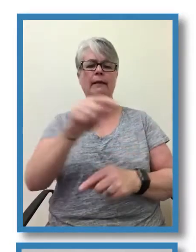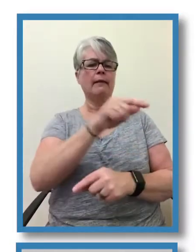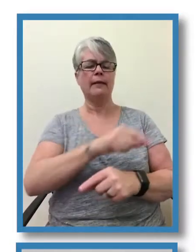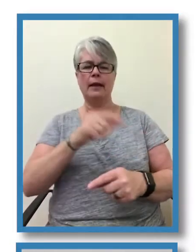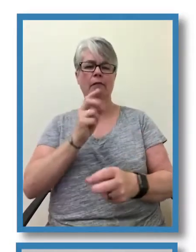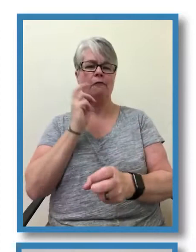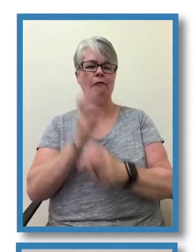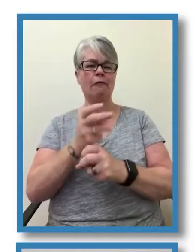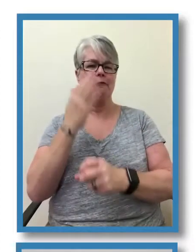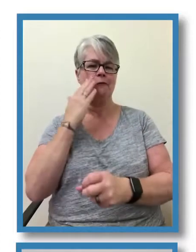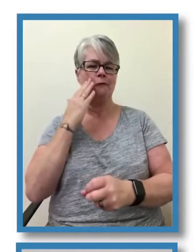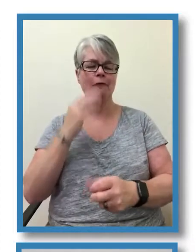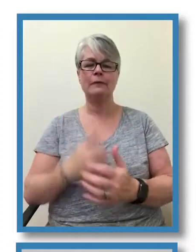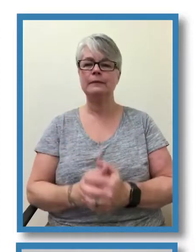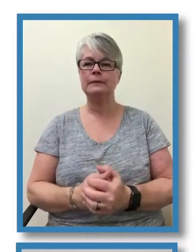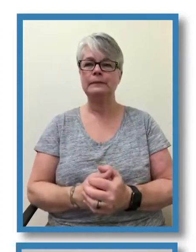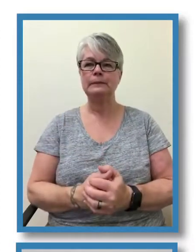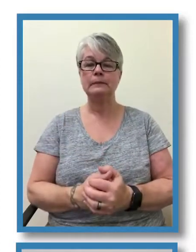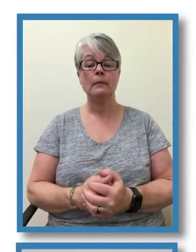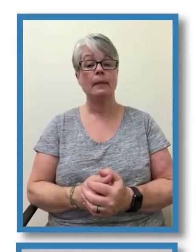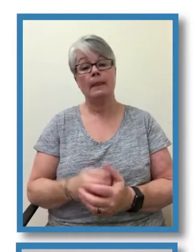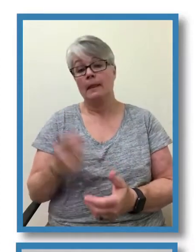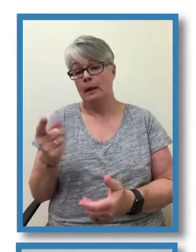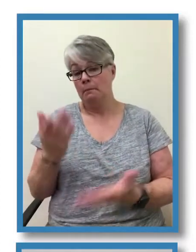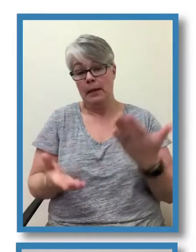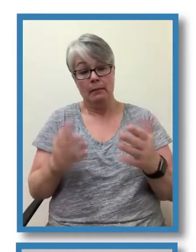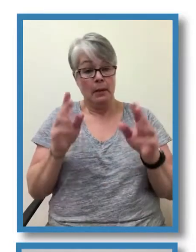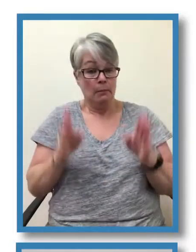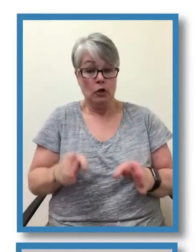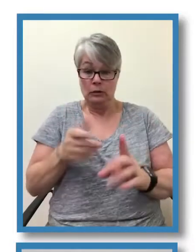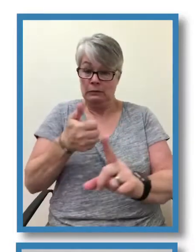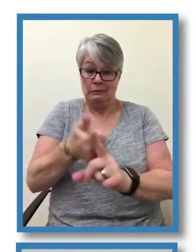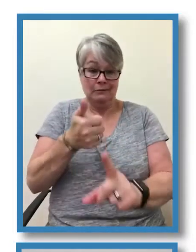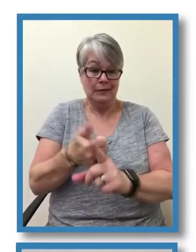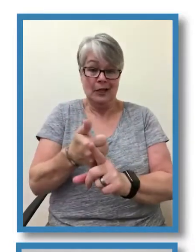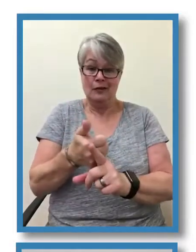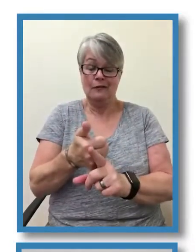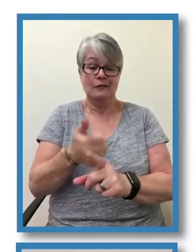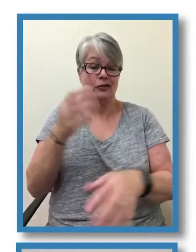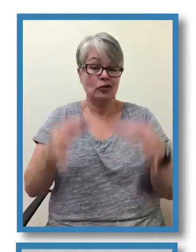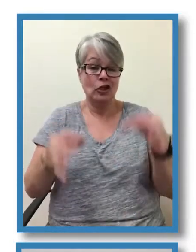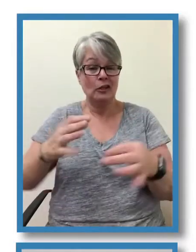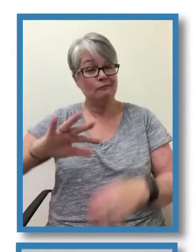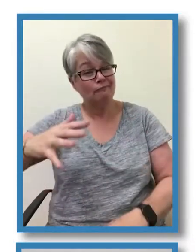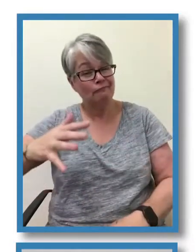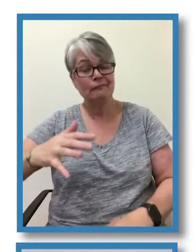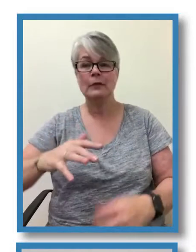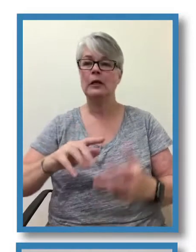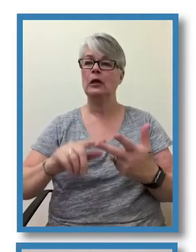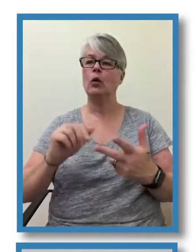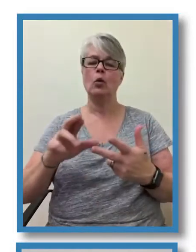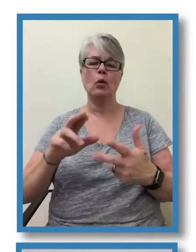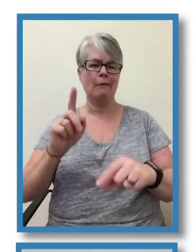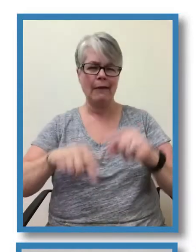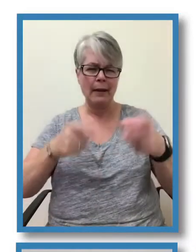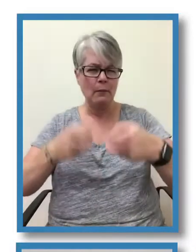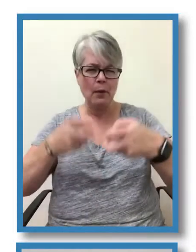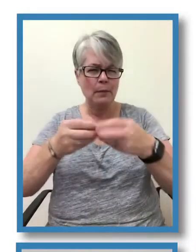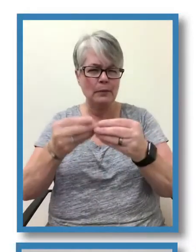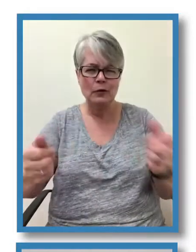if there's no strokes or anything like that going on, they appear normal from a neurologic perspective. So if we do